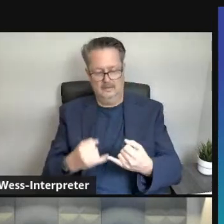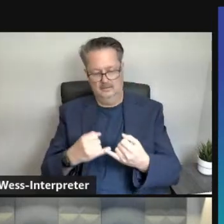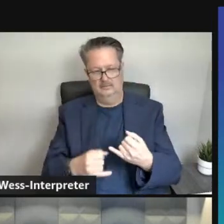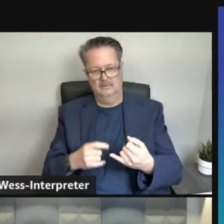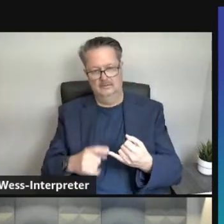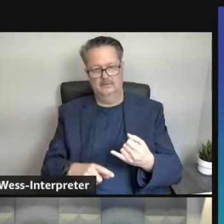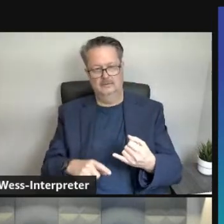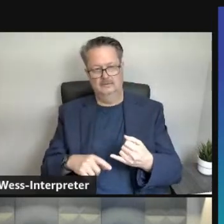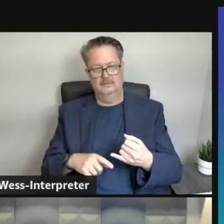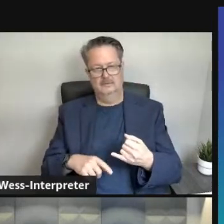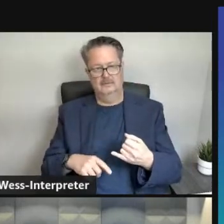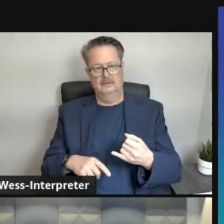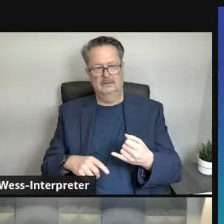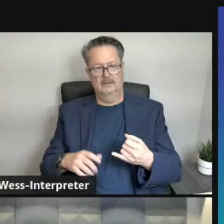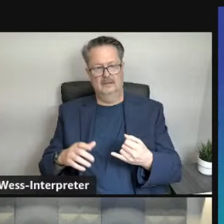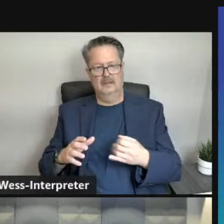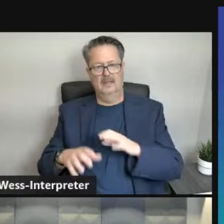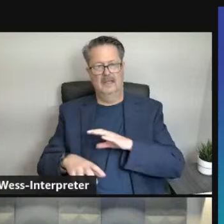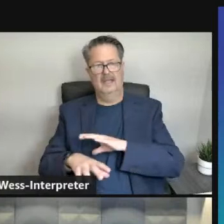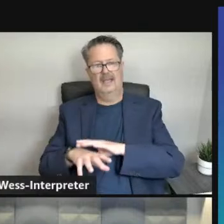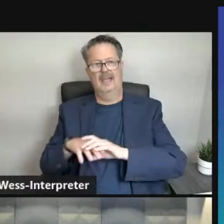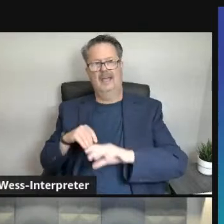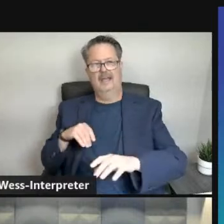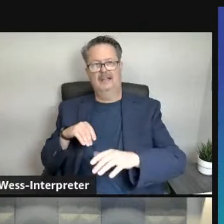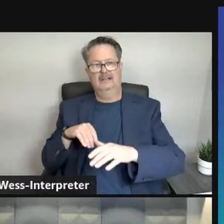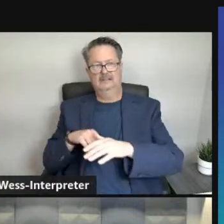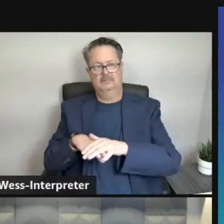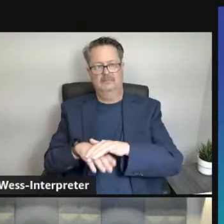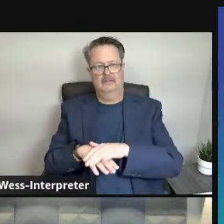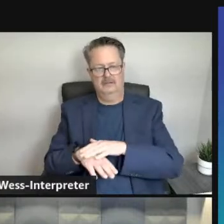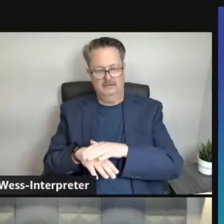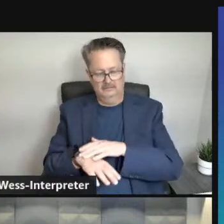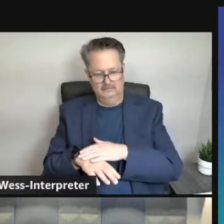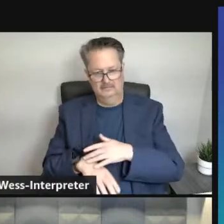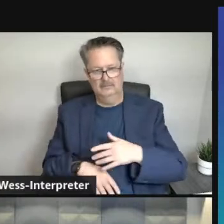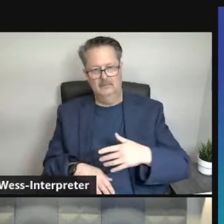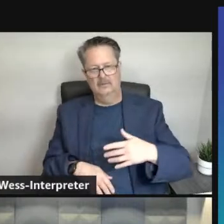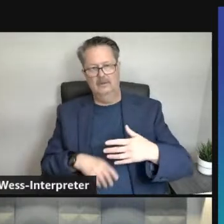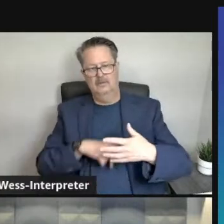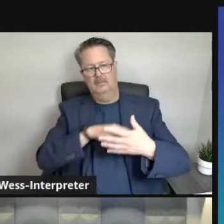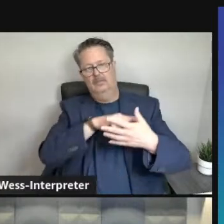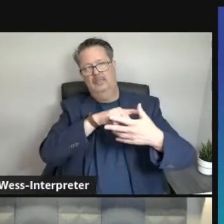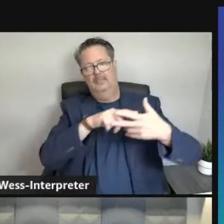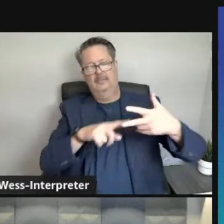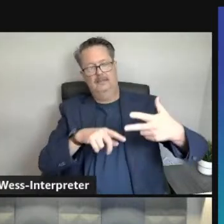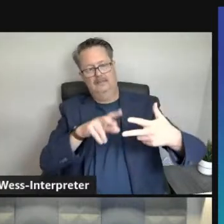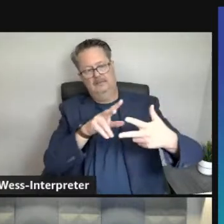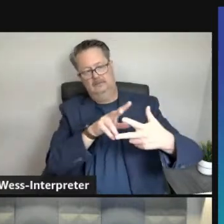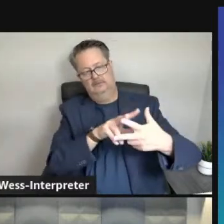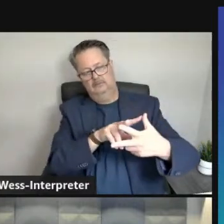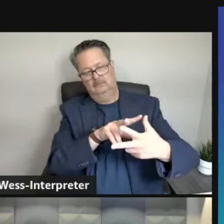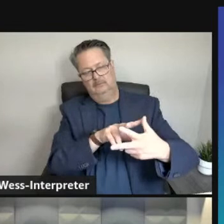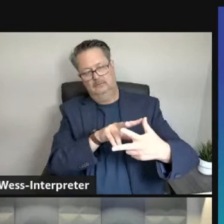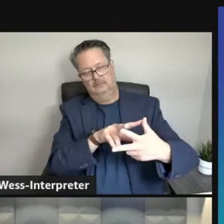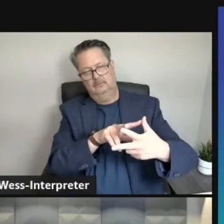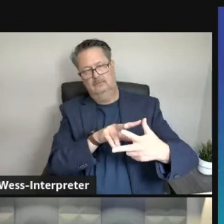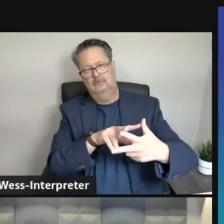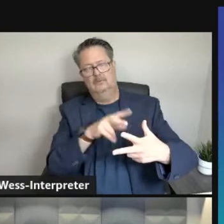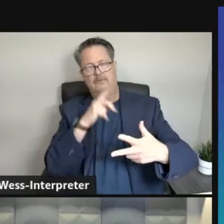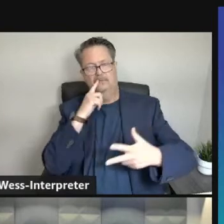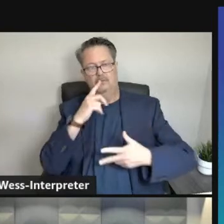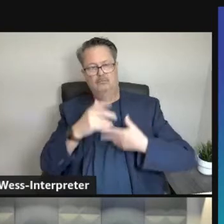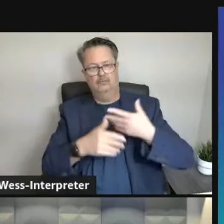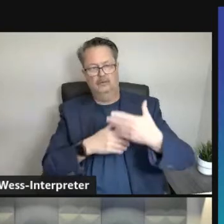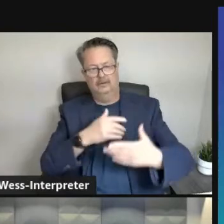So our customer wants to not only use the tool on Kubernetes to run job processing, data processing jobs,